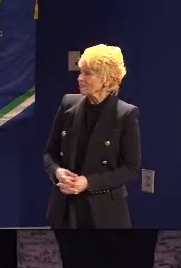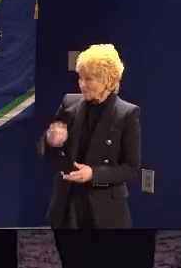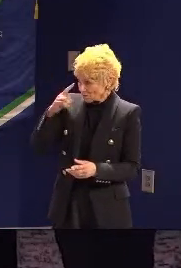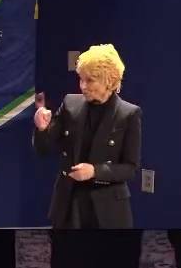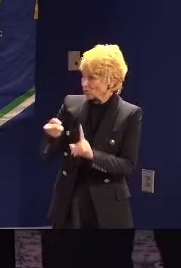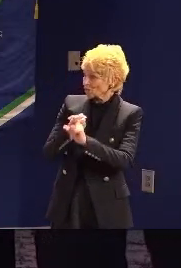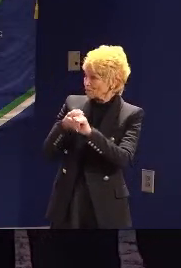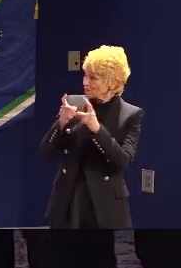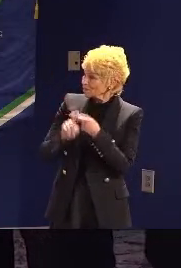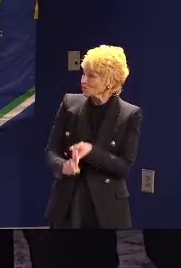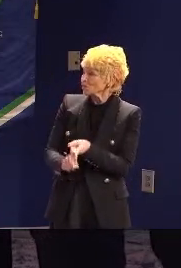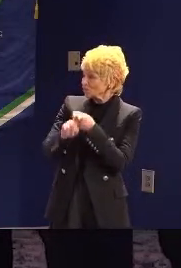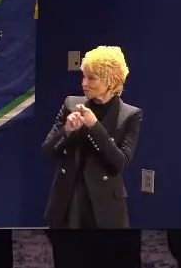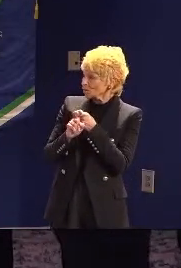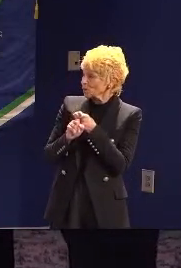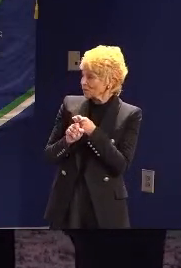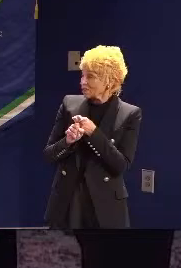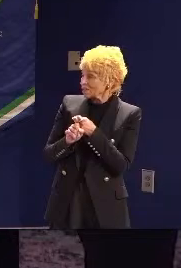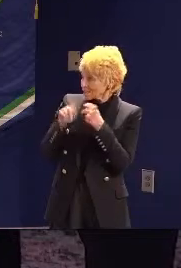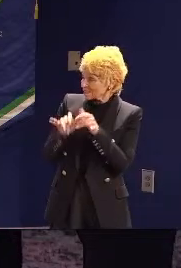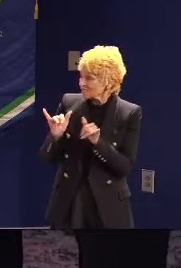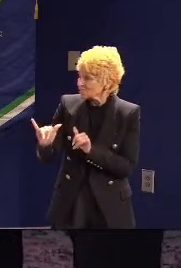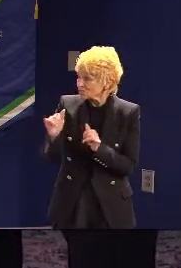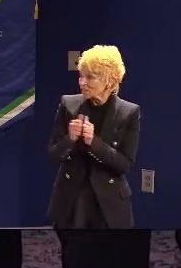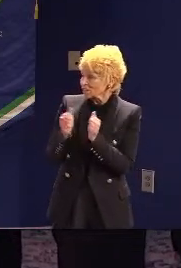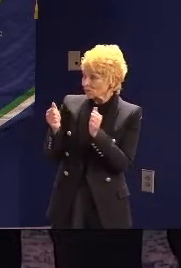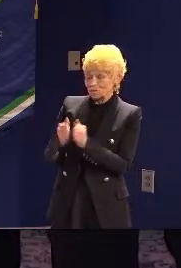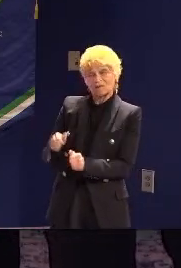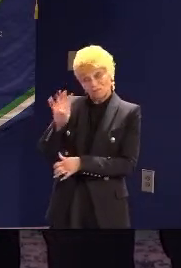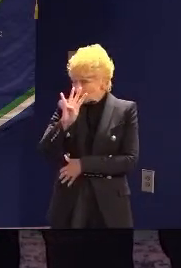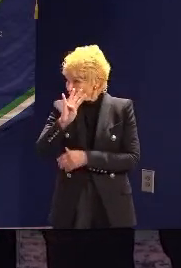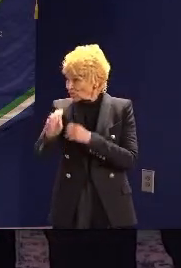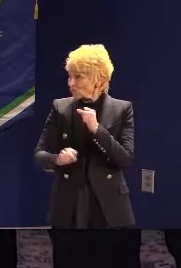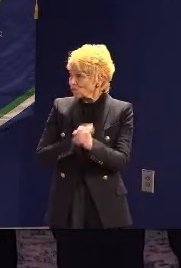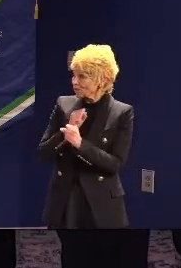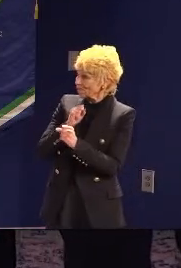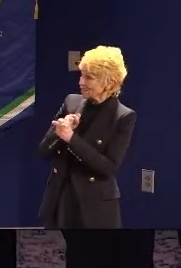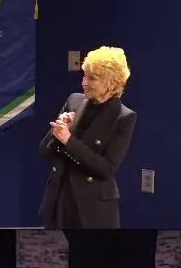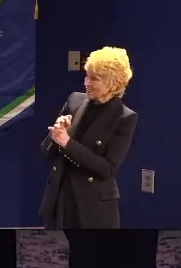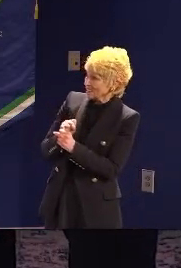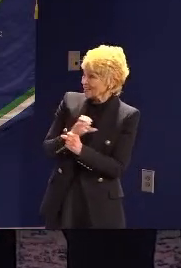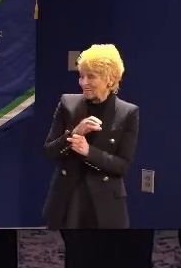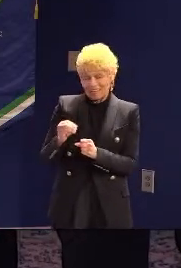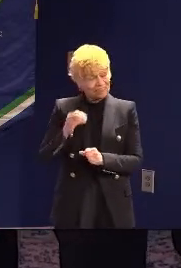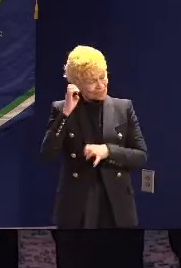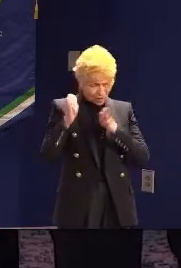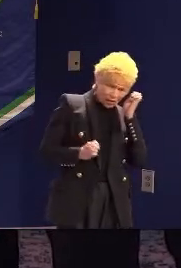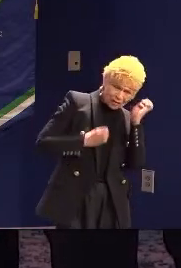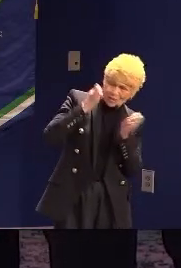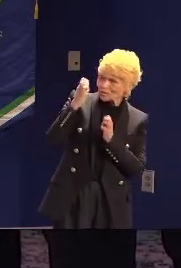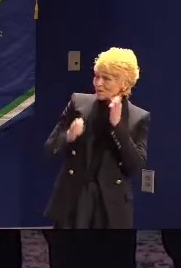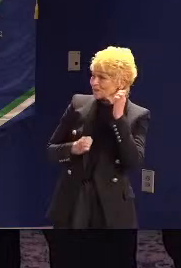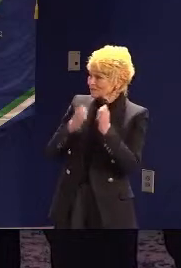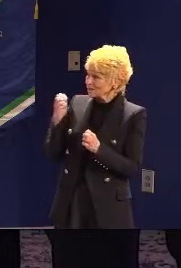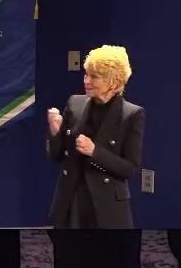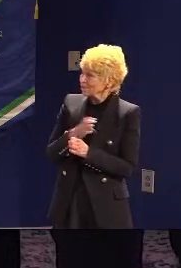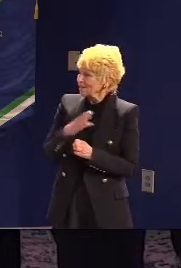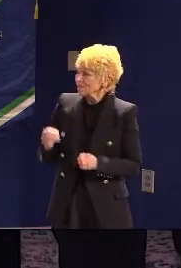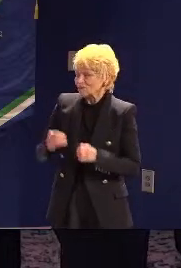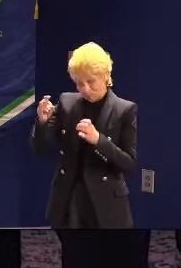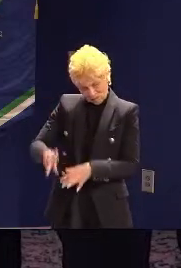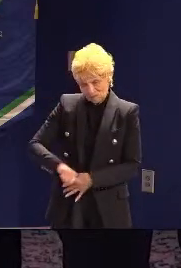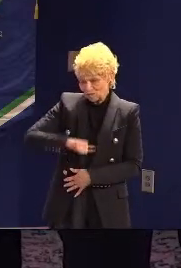who've dealt with me the last 4 years. I know it's been an emotional roller coaster, especially this last week. I'm so